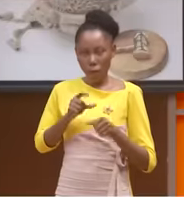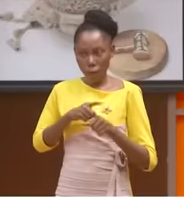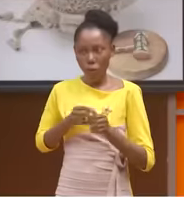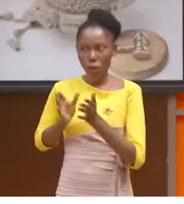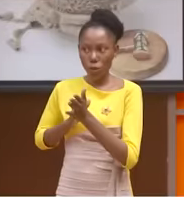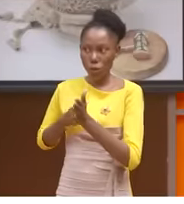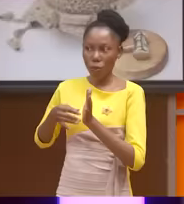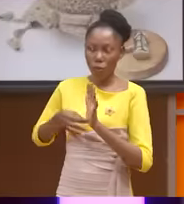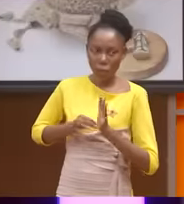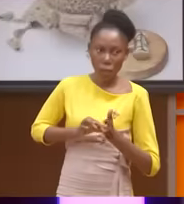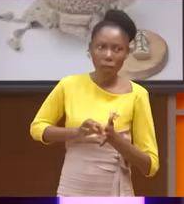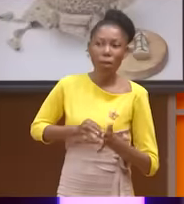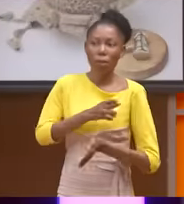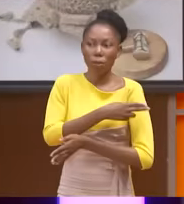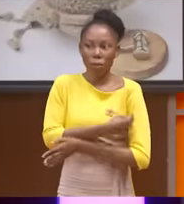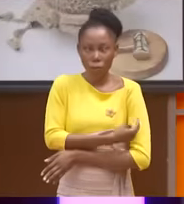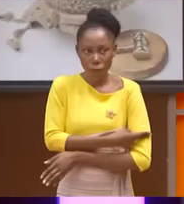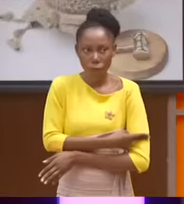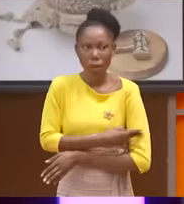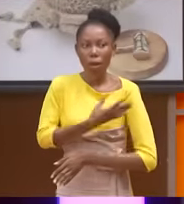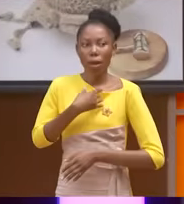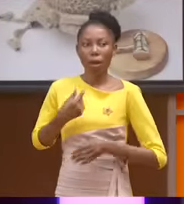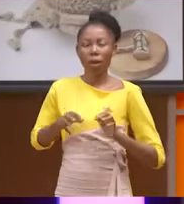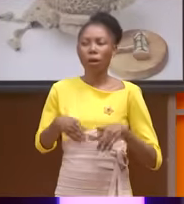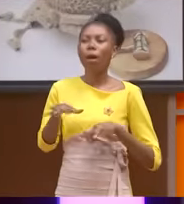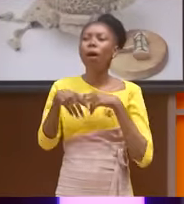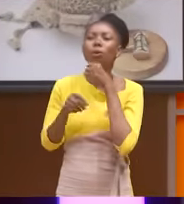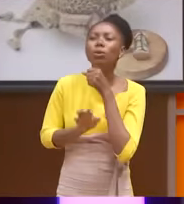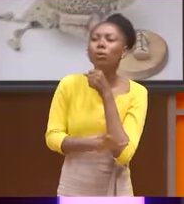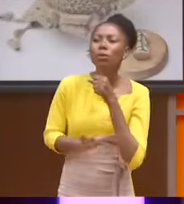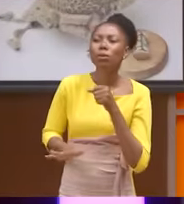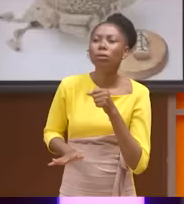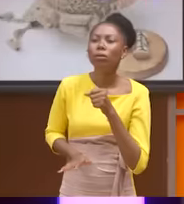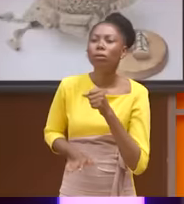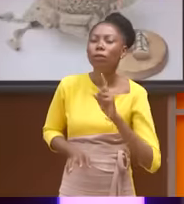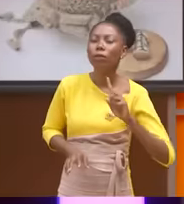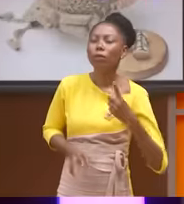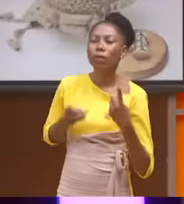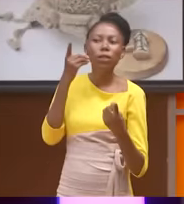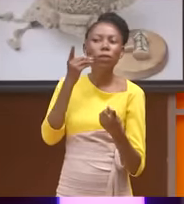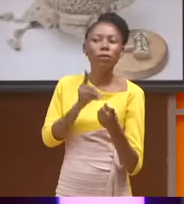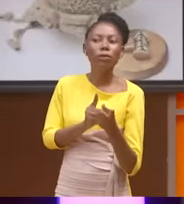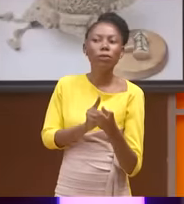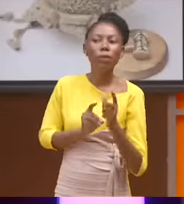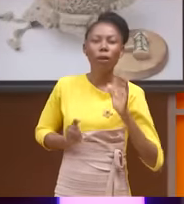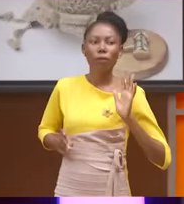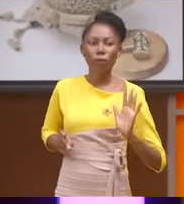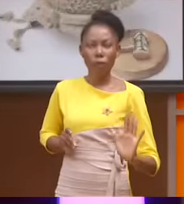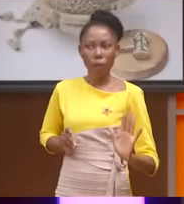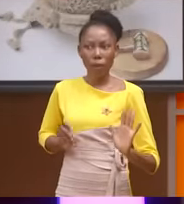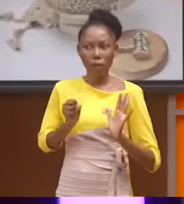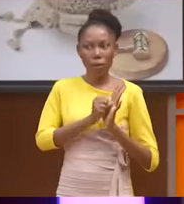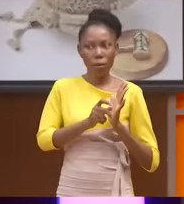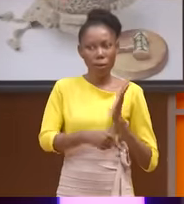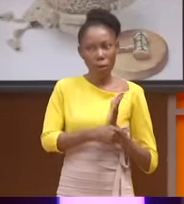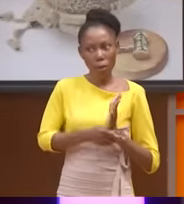school fees, the medical. Do you understand? How old are the children? My first daughter clocked 5 on